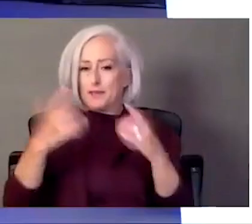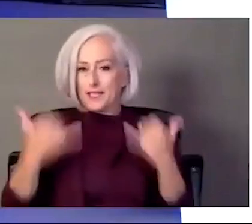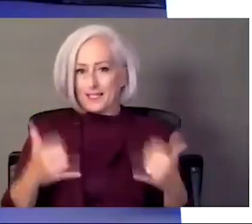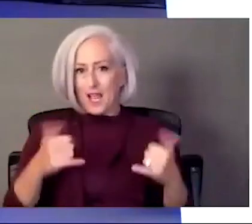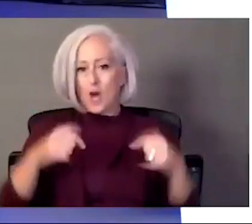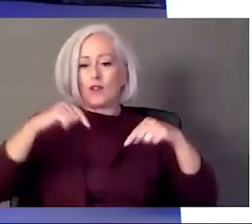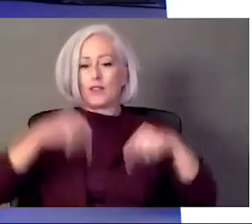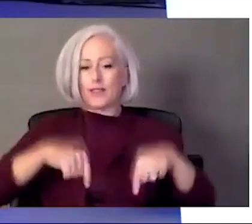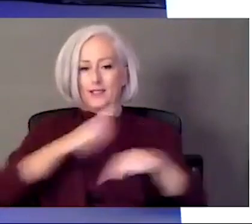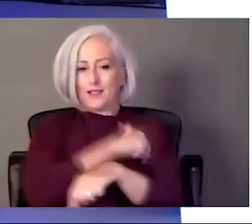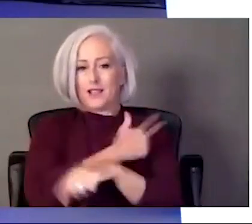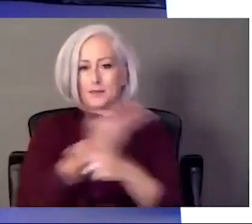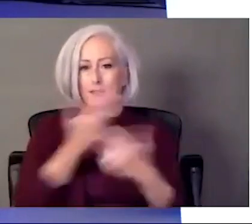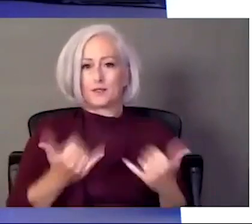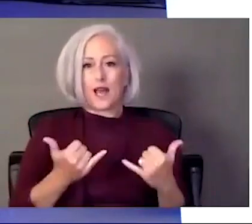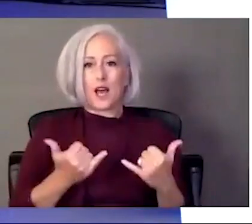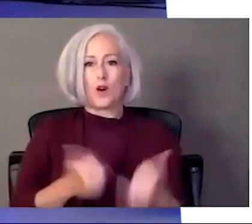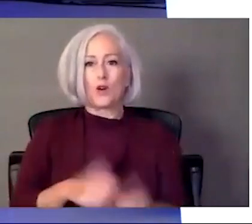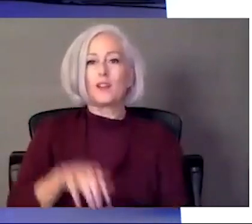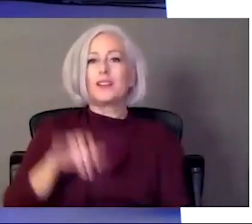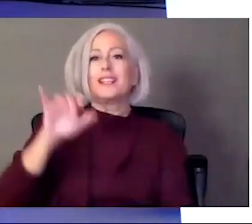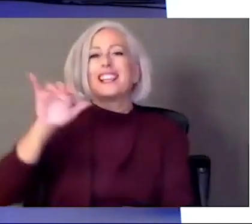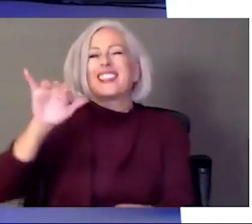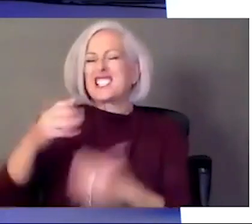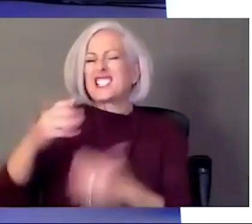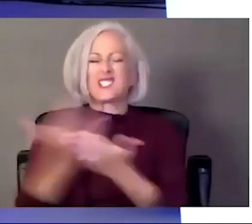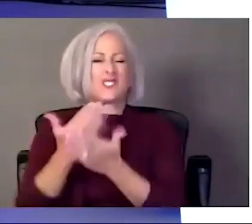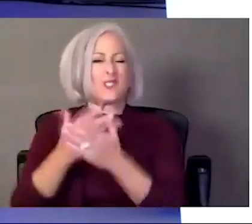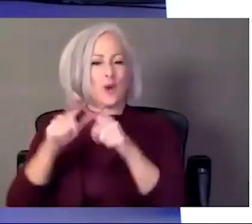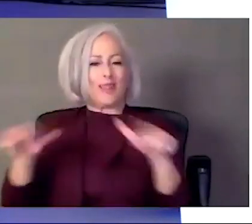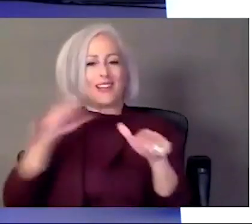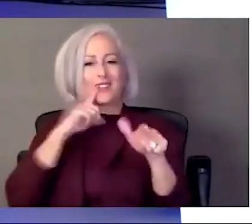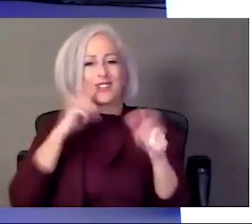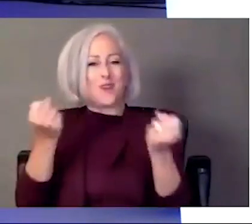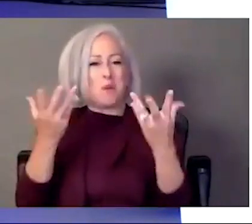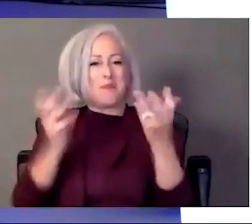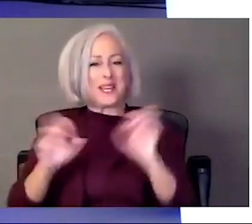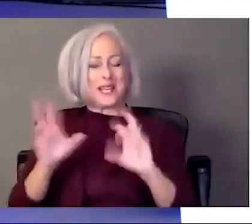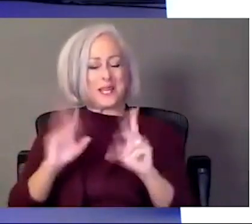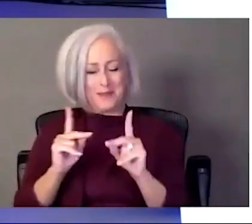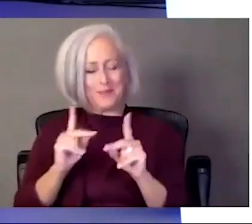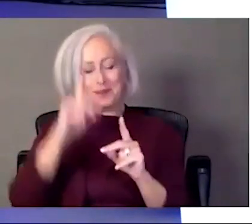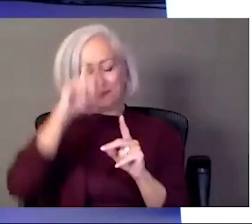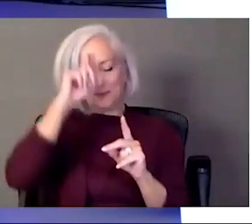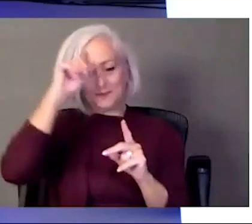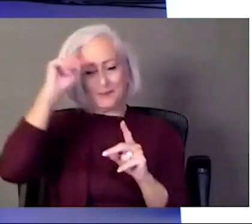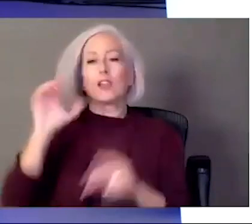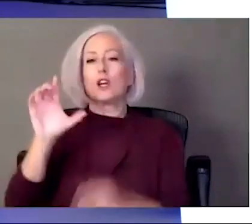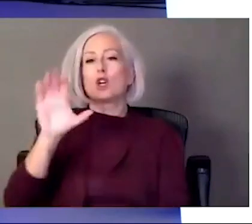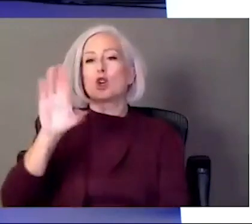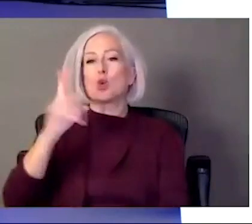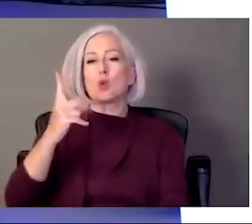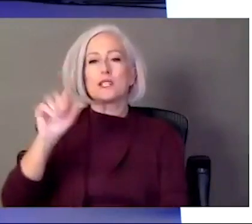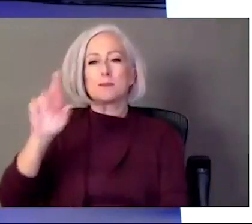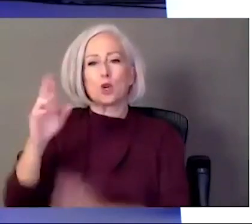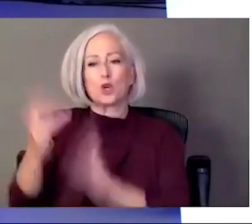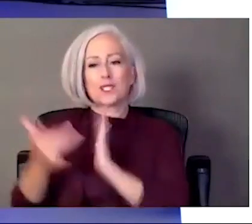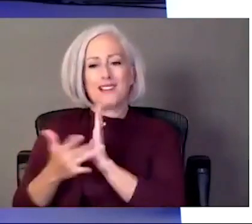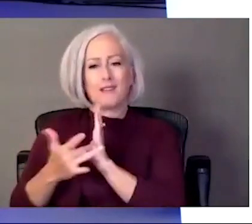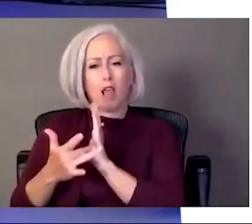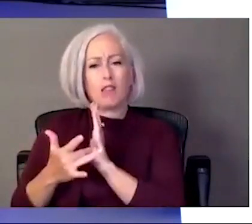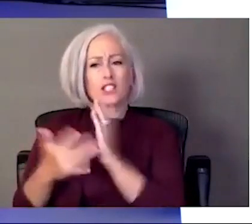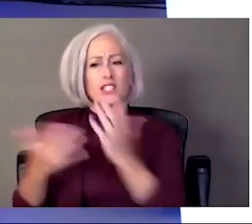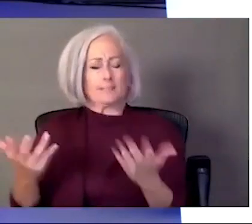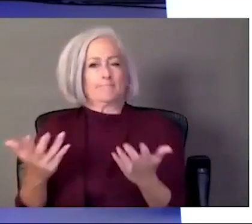know, this CRISPR, these are all new languages, right, for all of us Yes. to talk to, for our audience to hear. CRISPR technology, and we're editing out